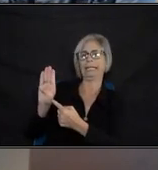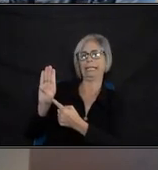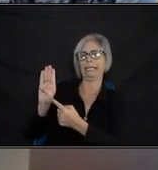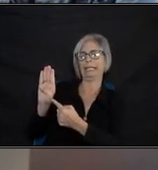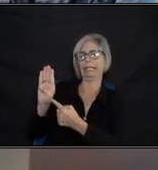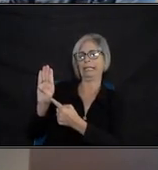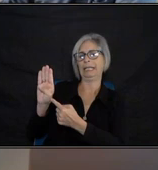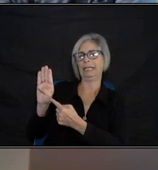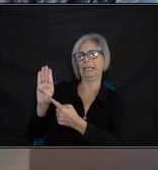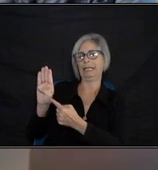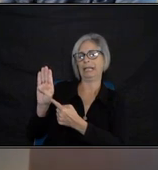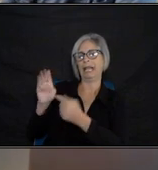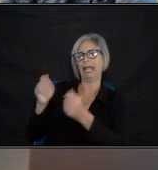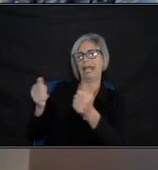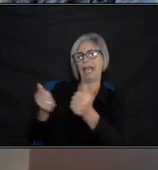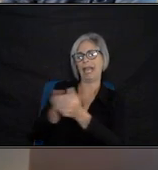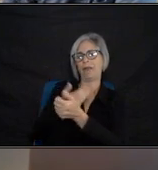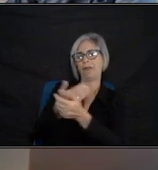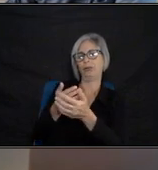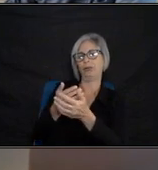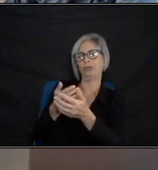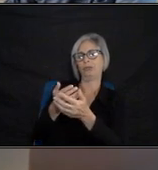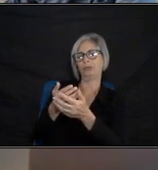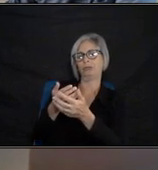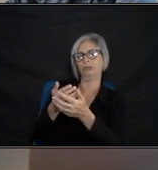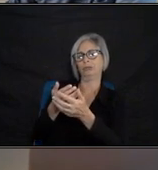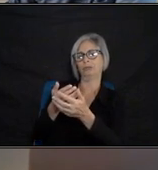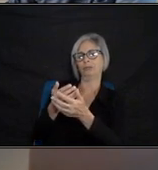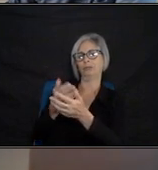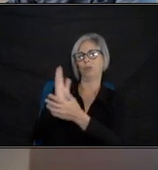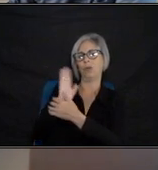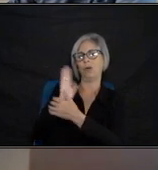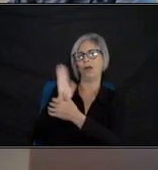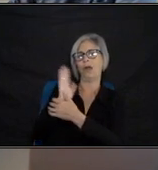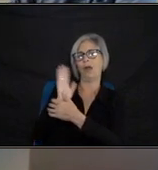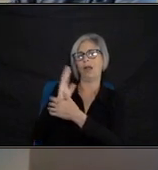right after everybody gives their